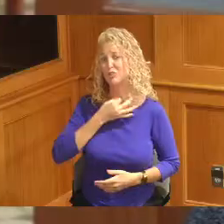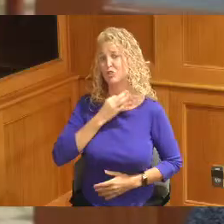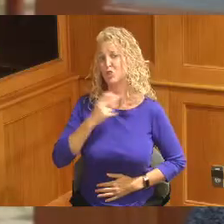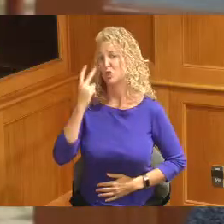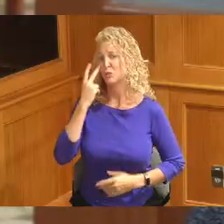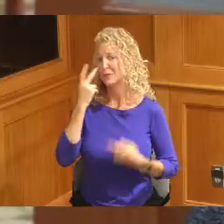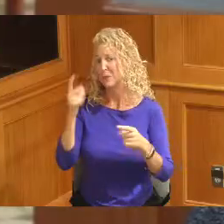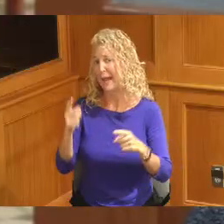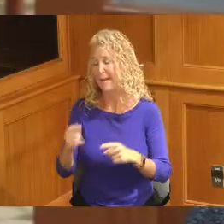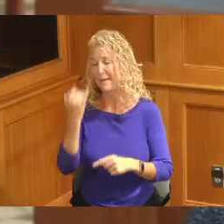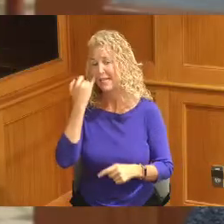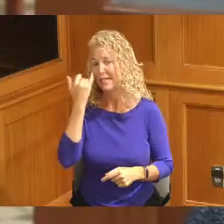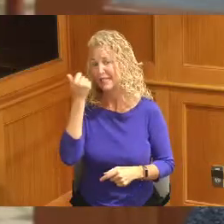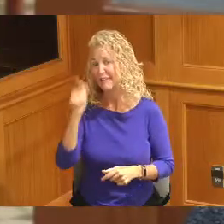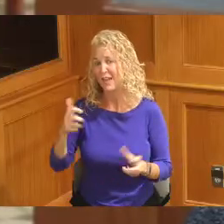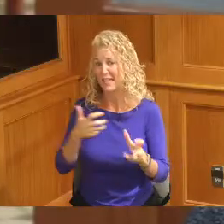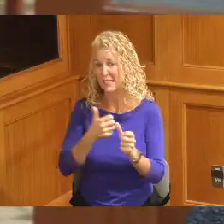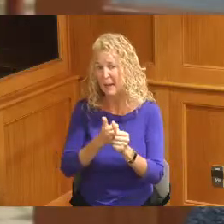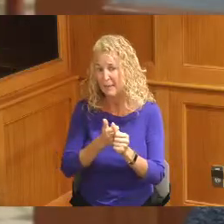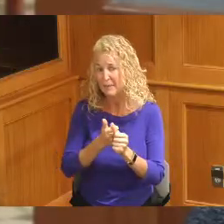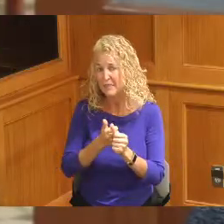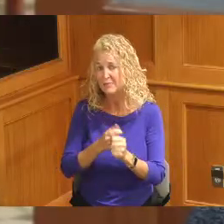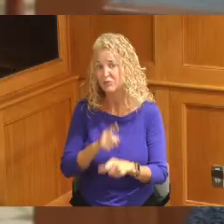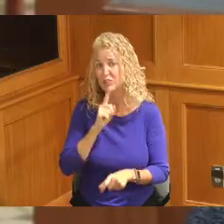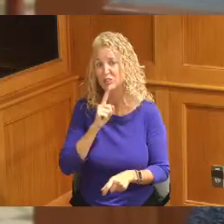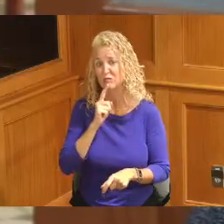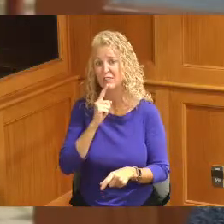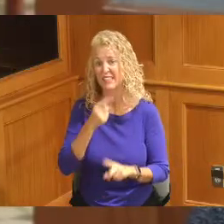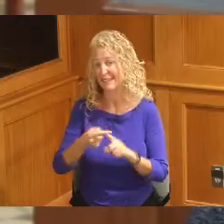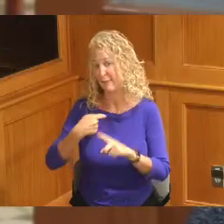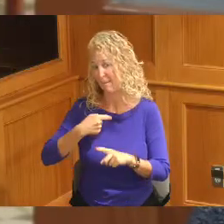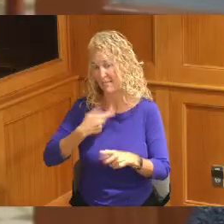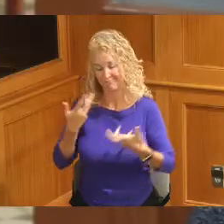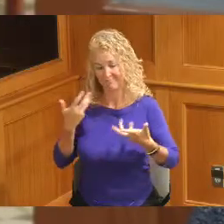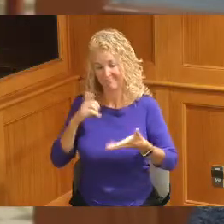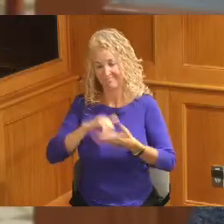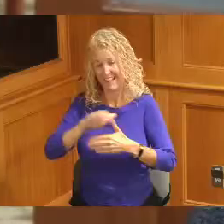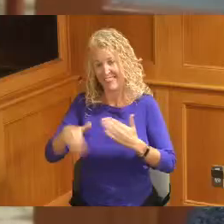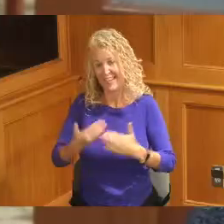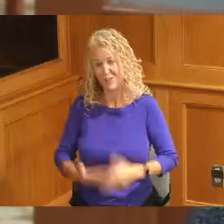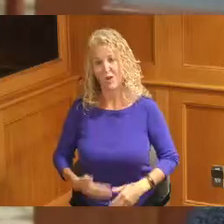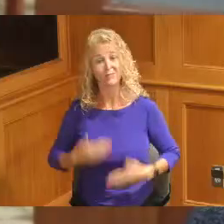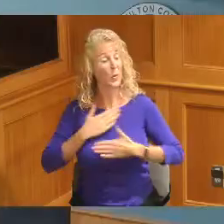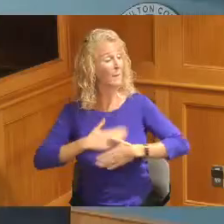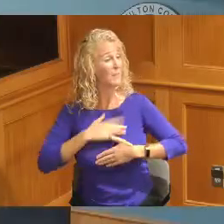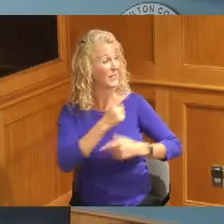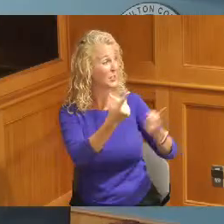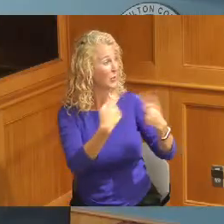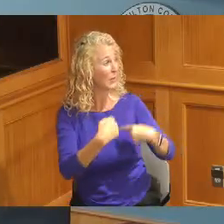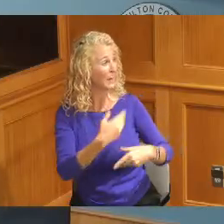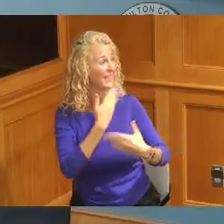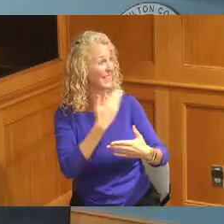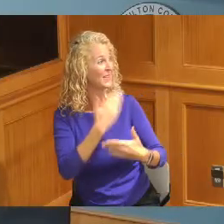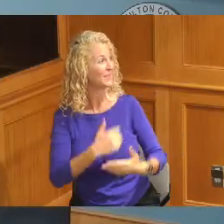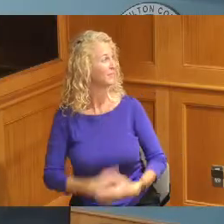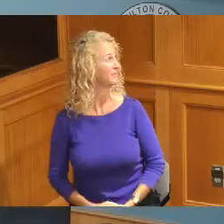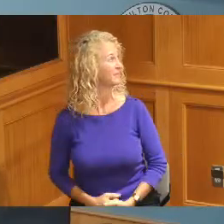what happens. And that's pretty much all I have to say right now. Appreciate you coming in again. Thank you.